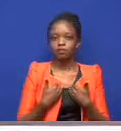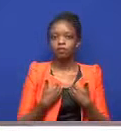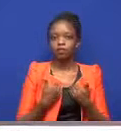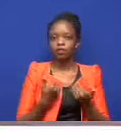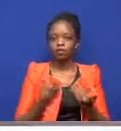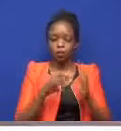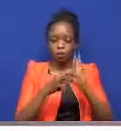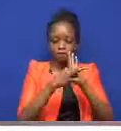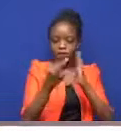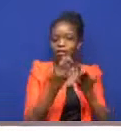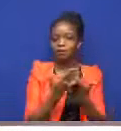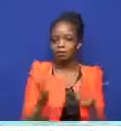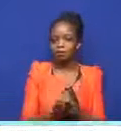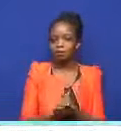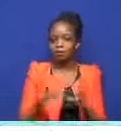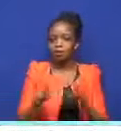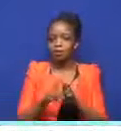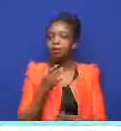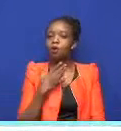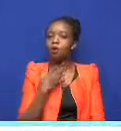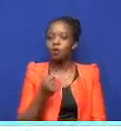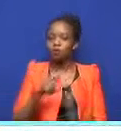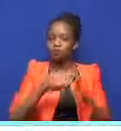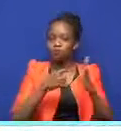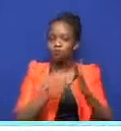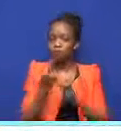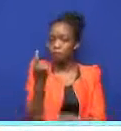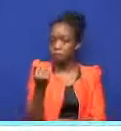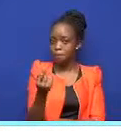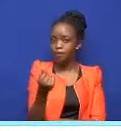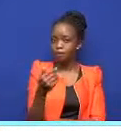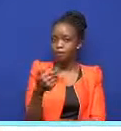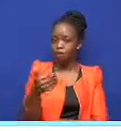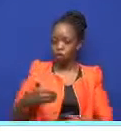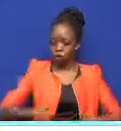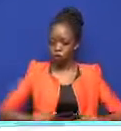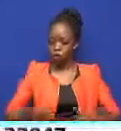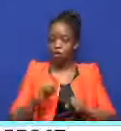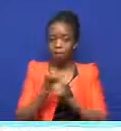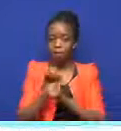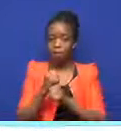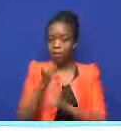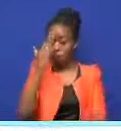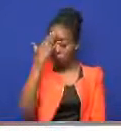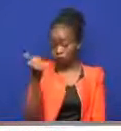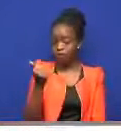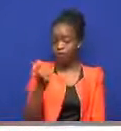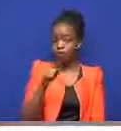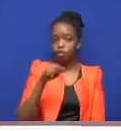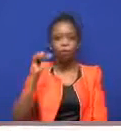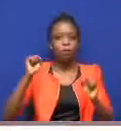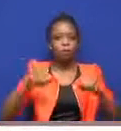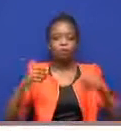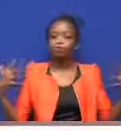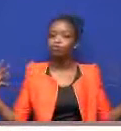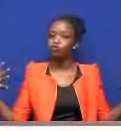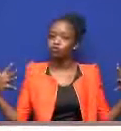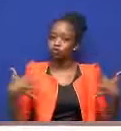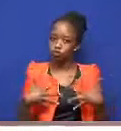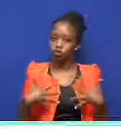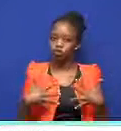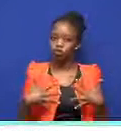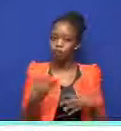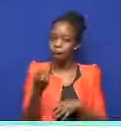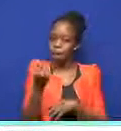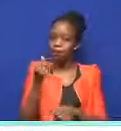And, let me not mention the amount of money these young ladies are making, because you would be very, very shocked. They are making a